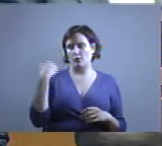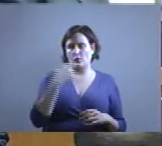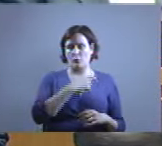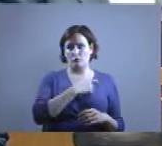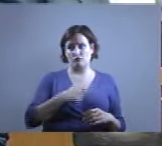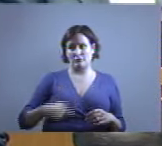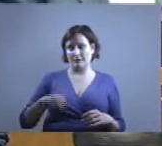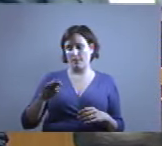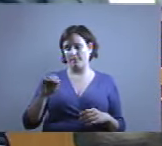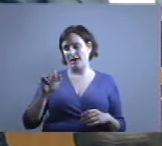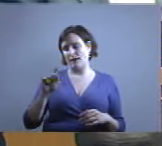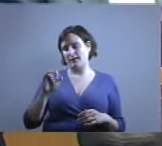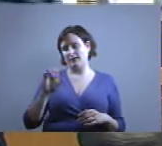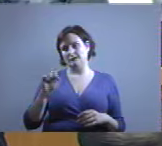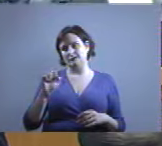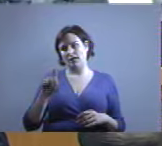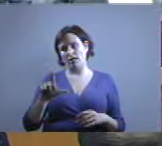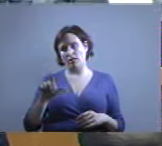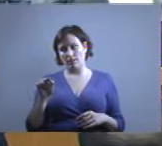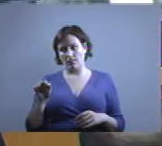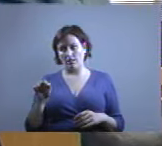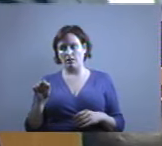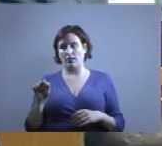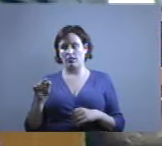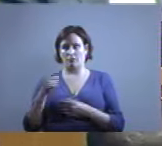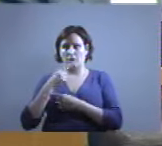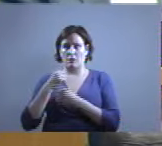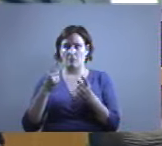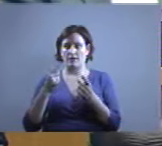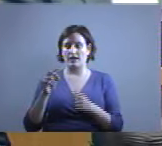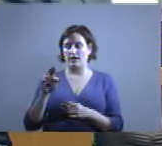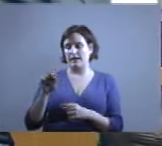Sall leads the NECPAT program for the AU.